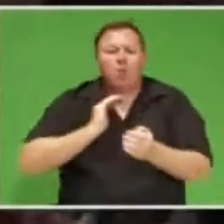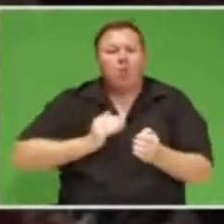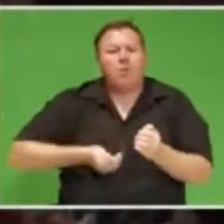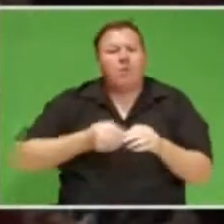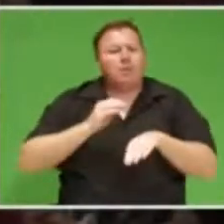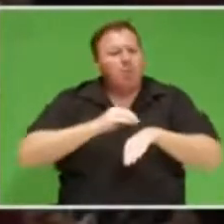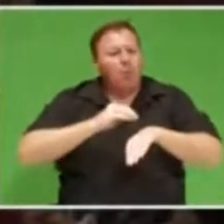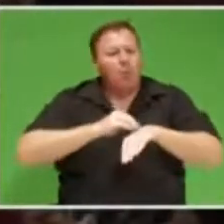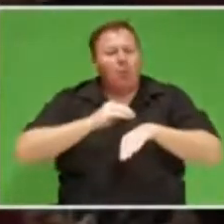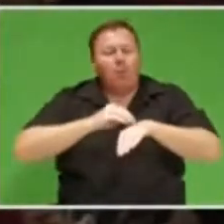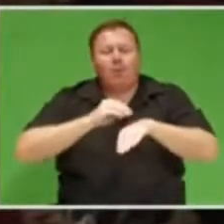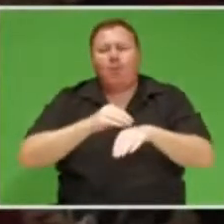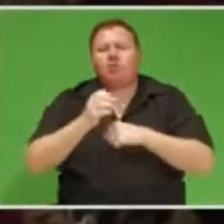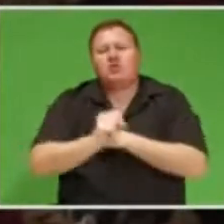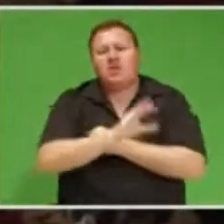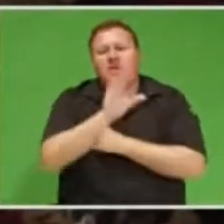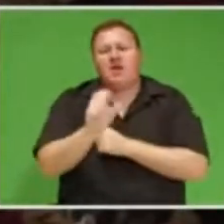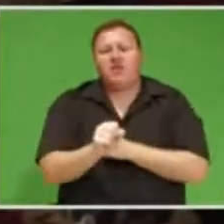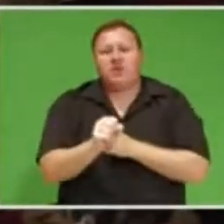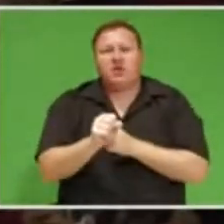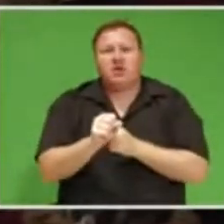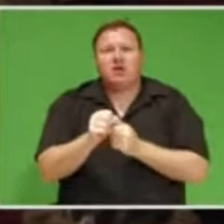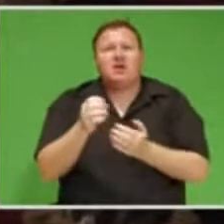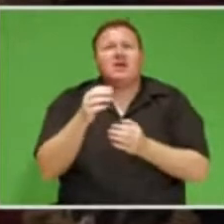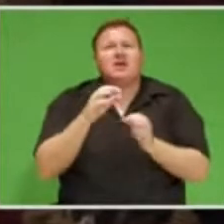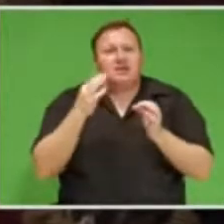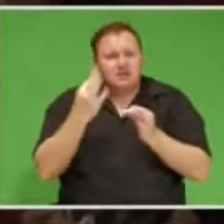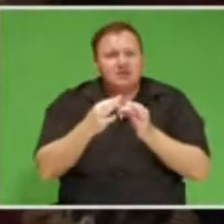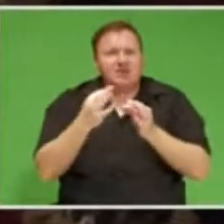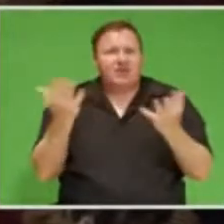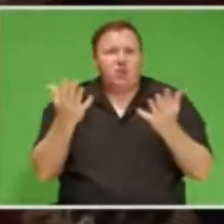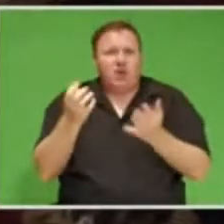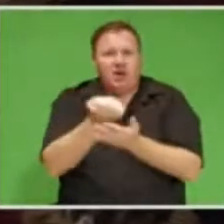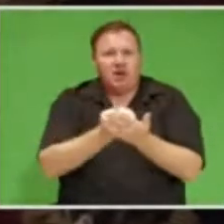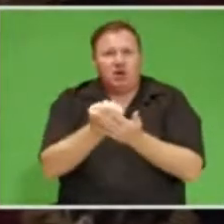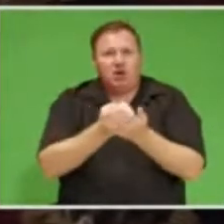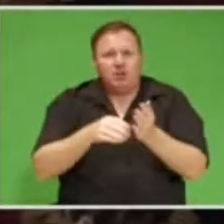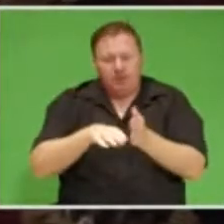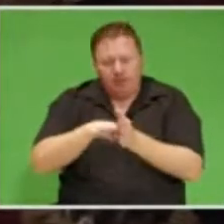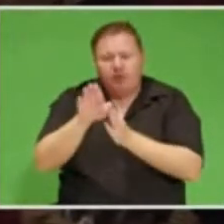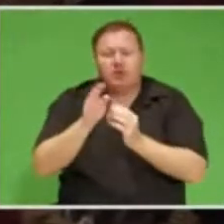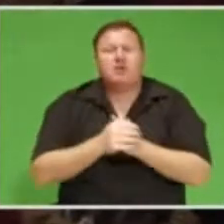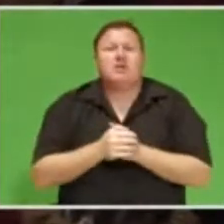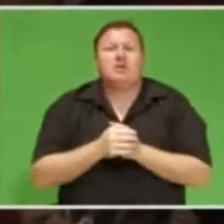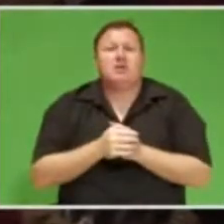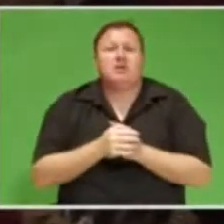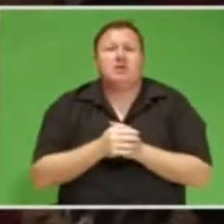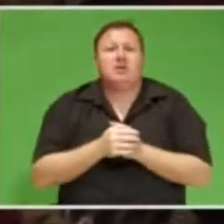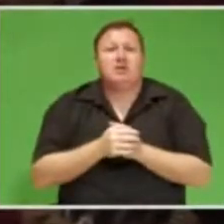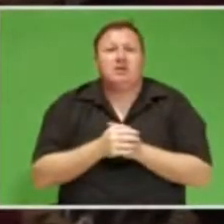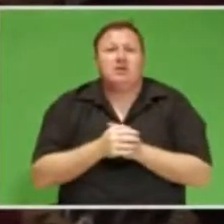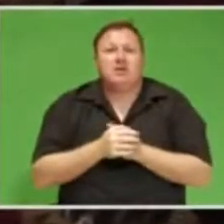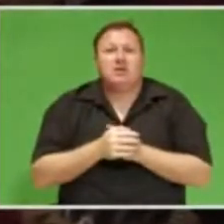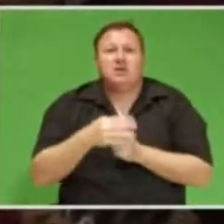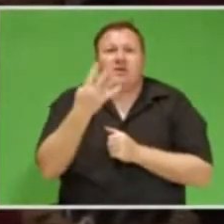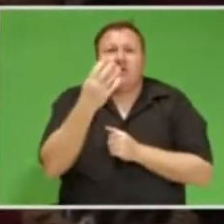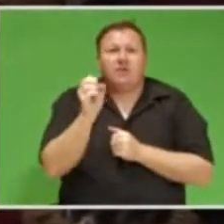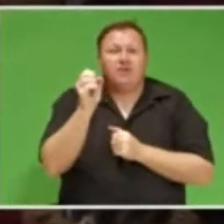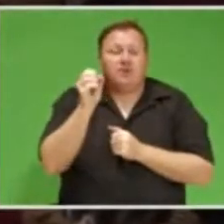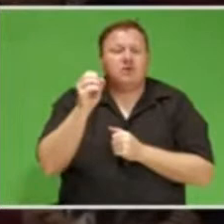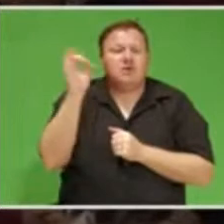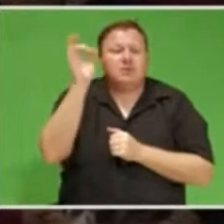our determination to direct at least 40% of public procurement